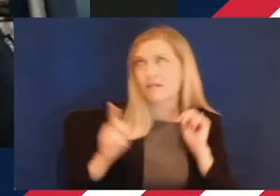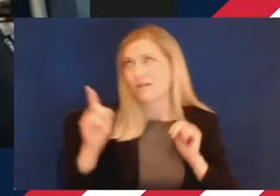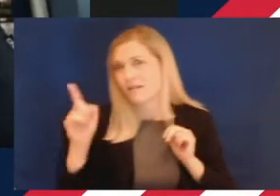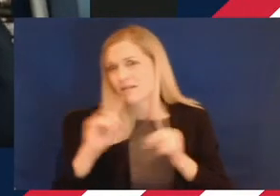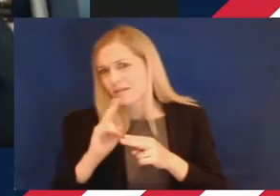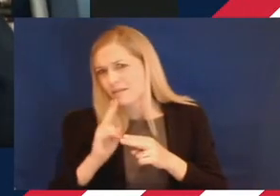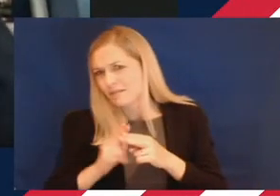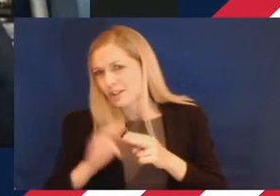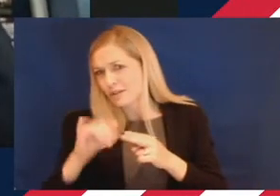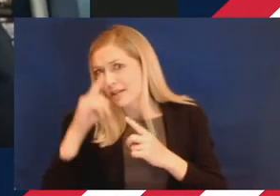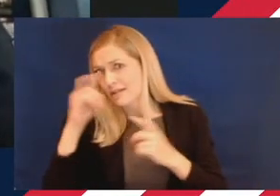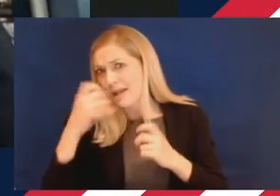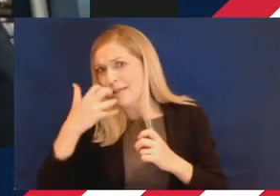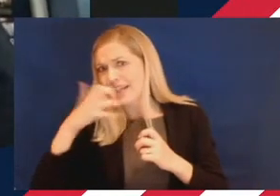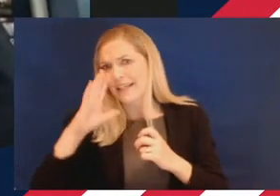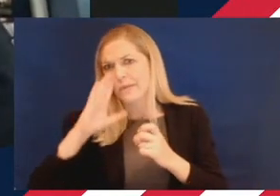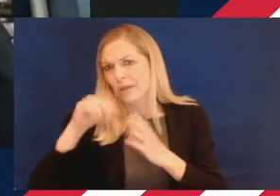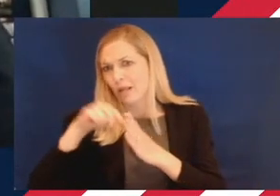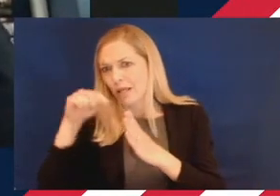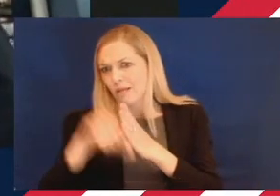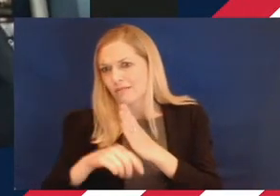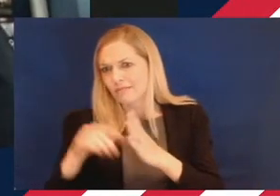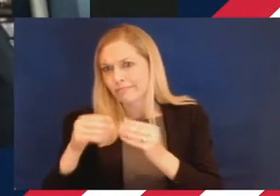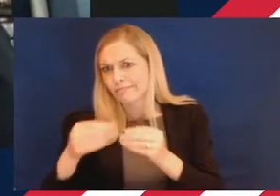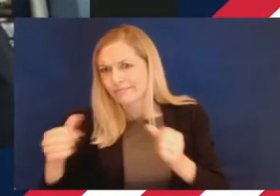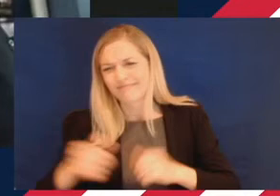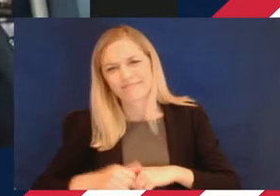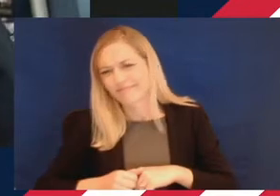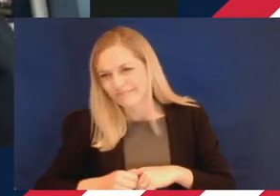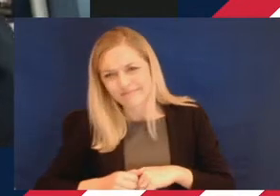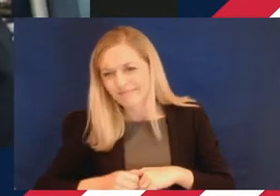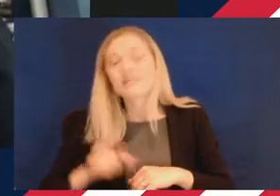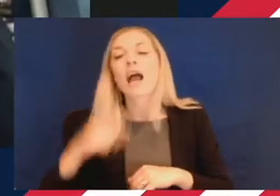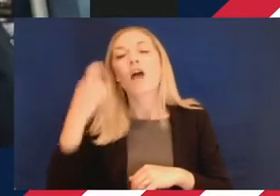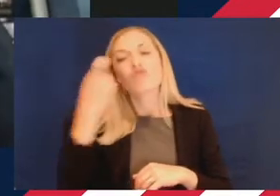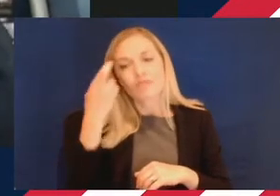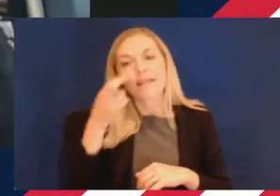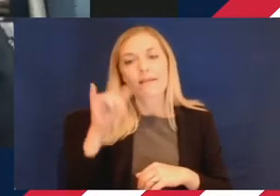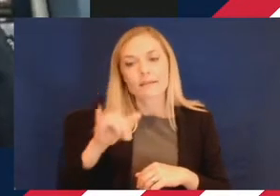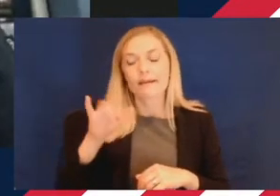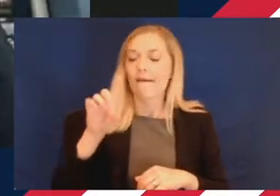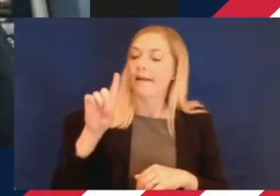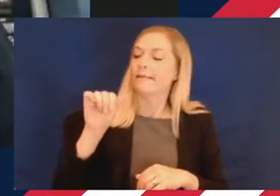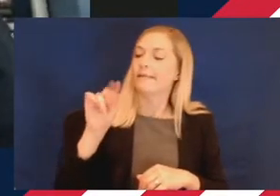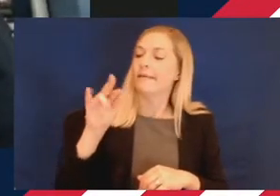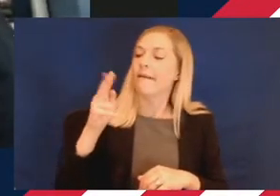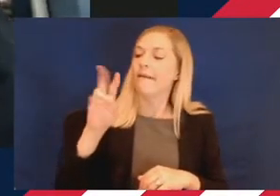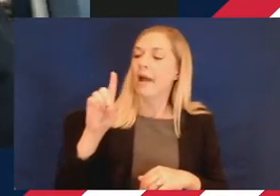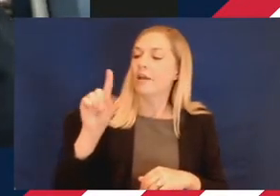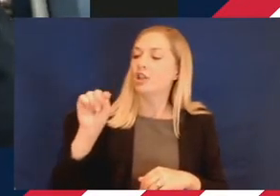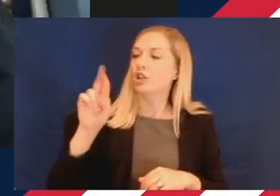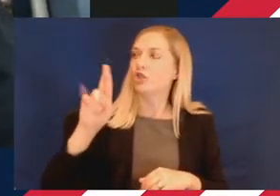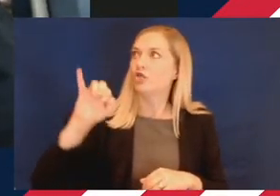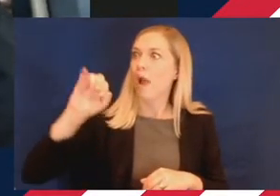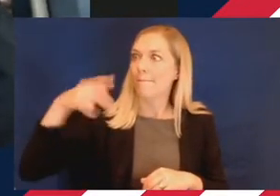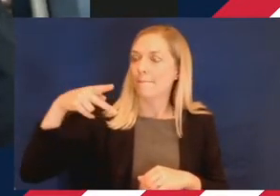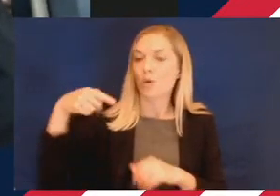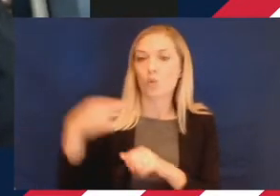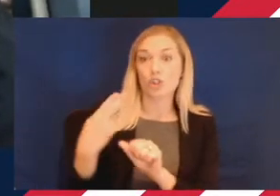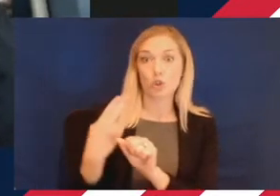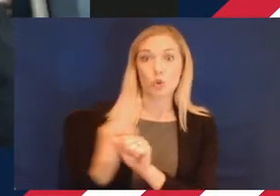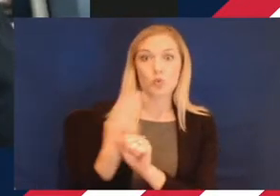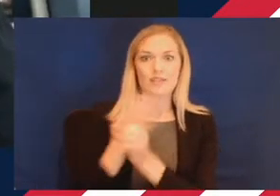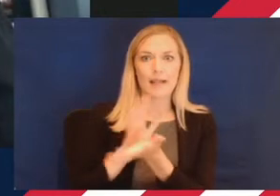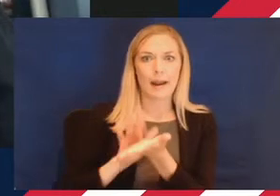I realized that Donald Trump was using this one more way of fanning those flames